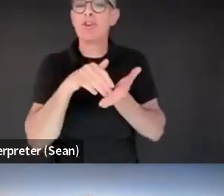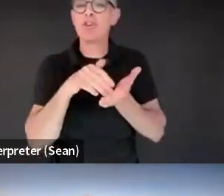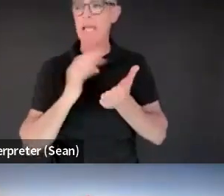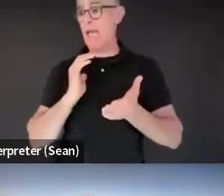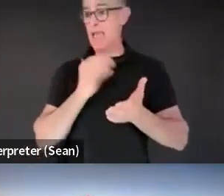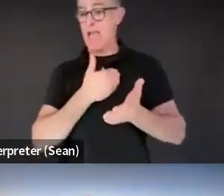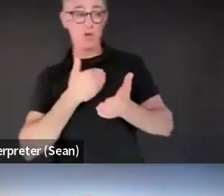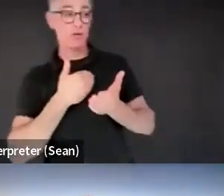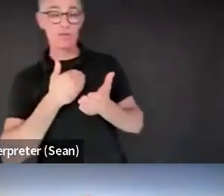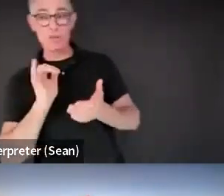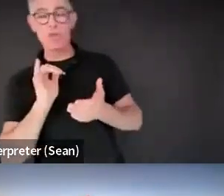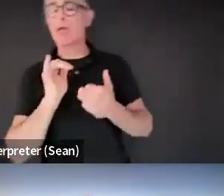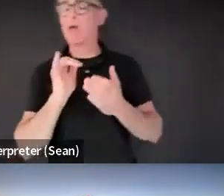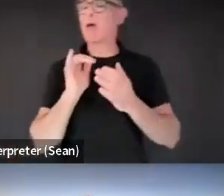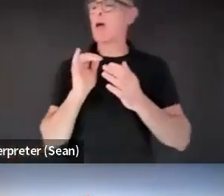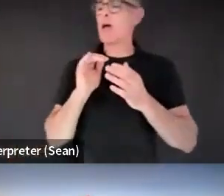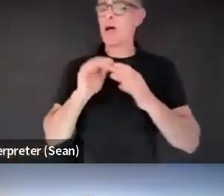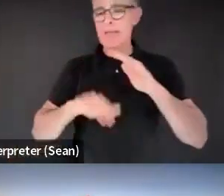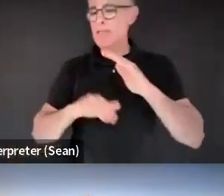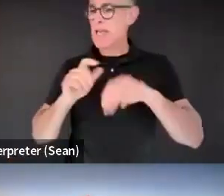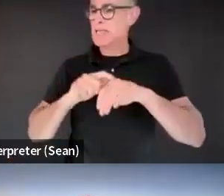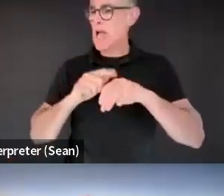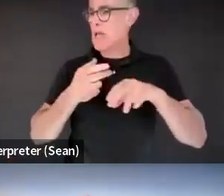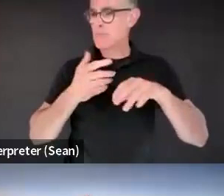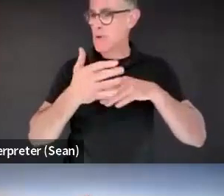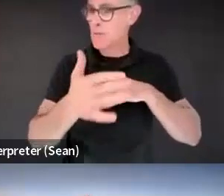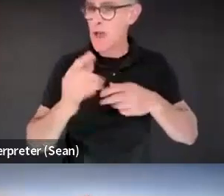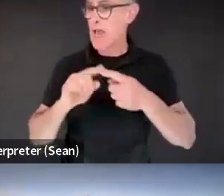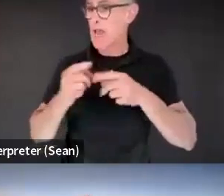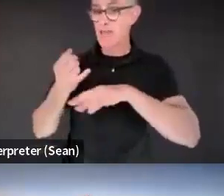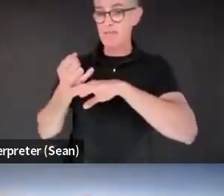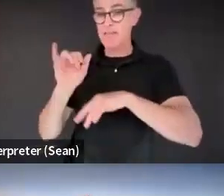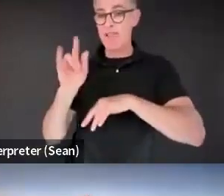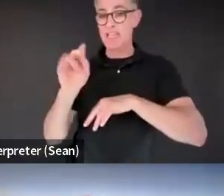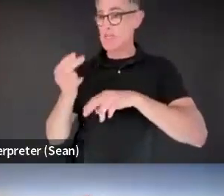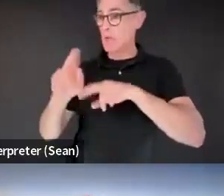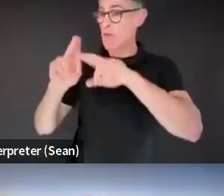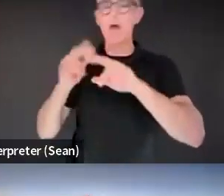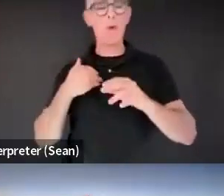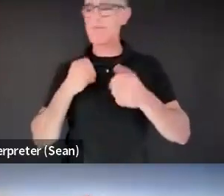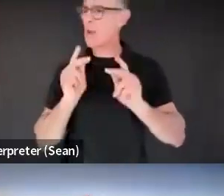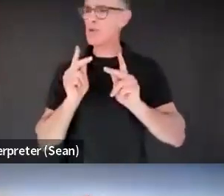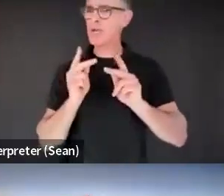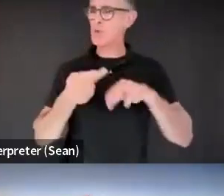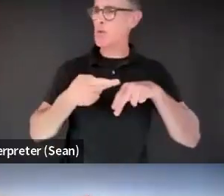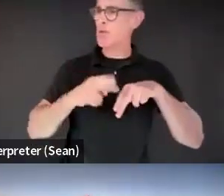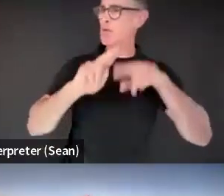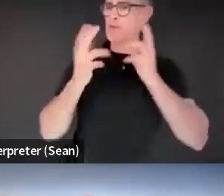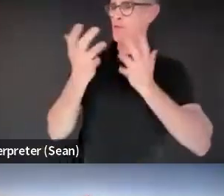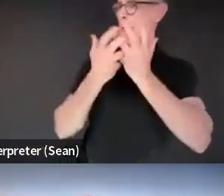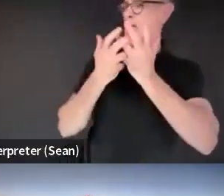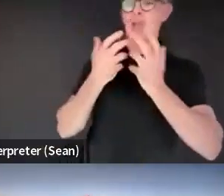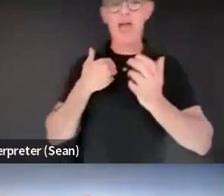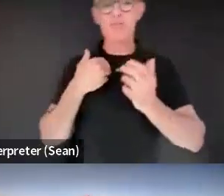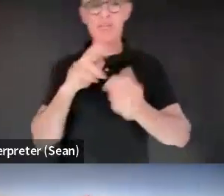as time increases and inflation goes up, that we have an opportunity to increase the rates along with it. Having these rate freezes for